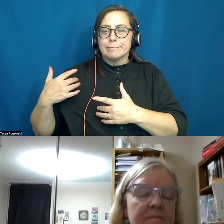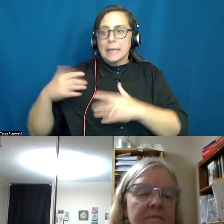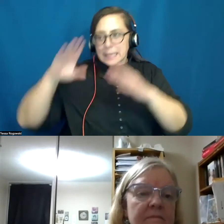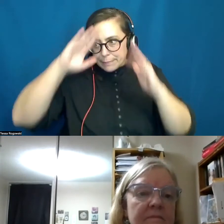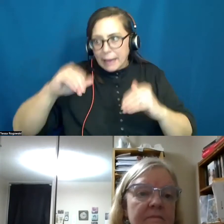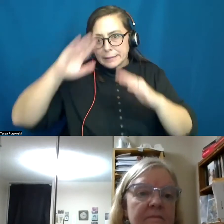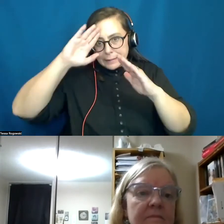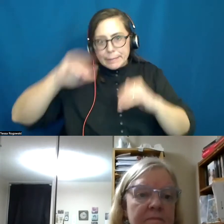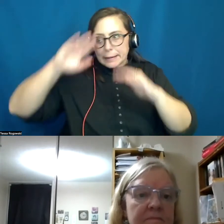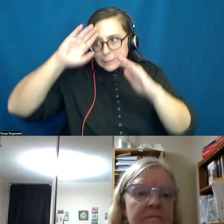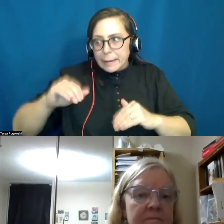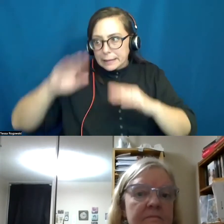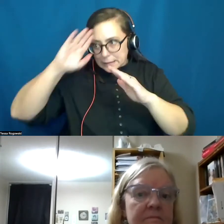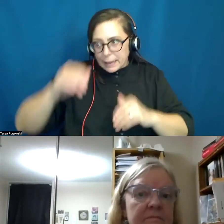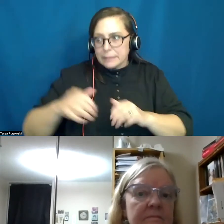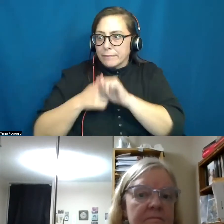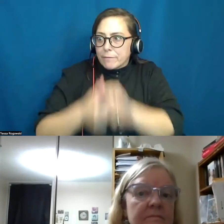of the poem reflect